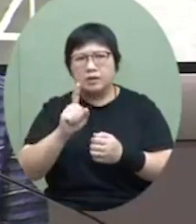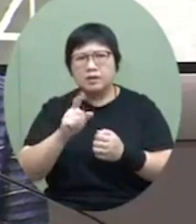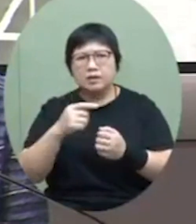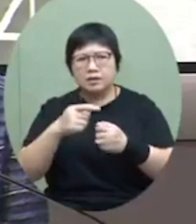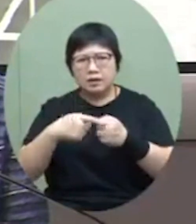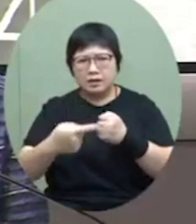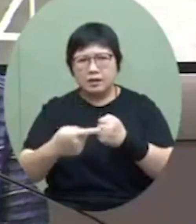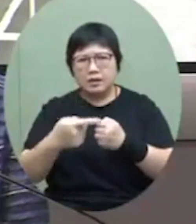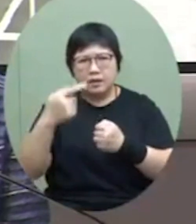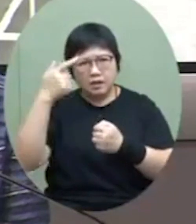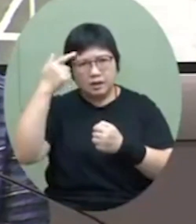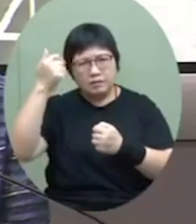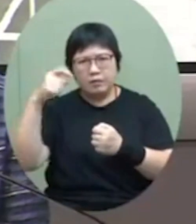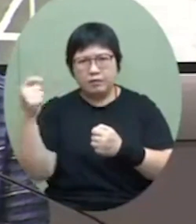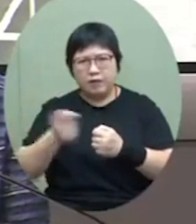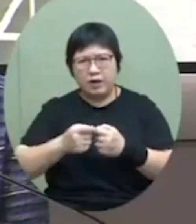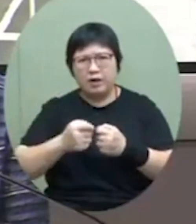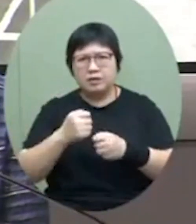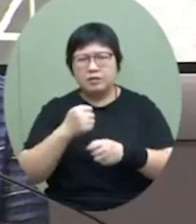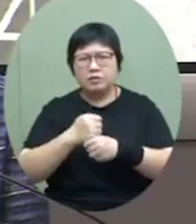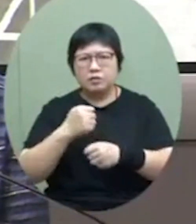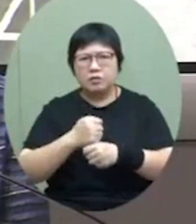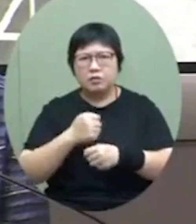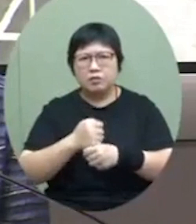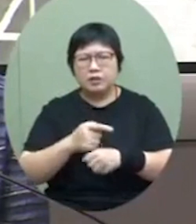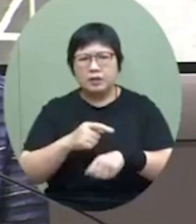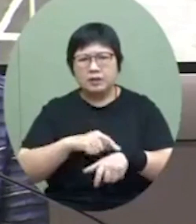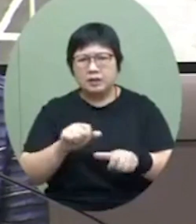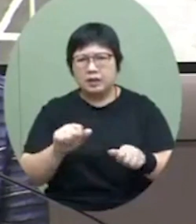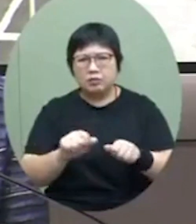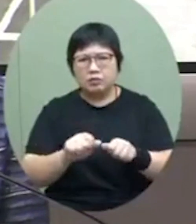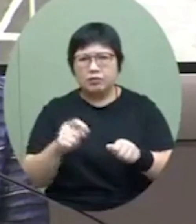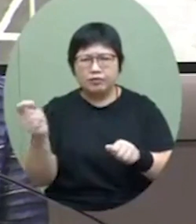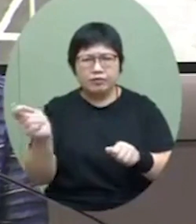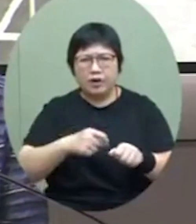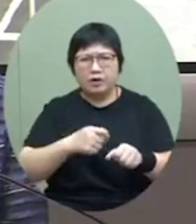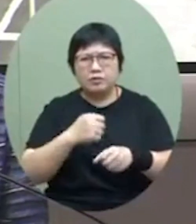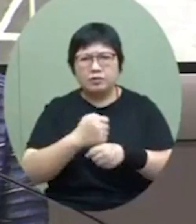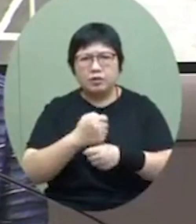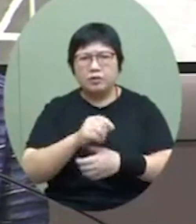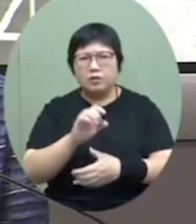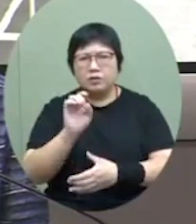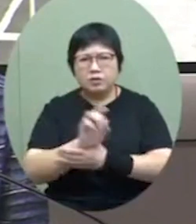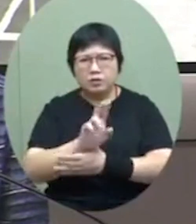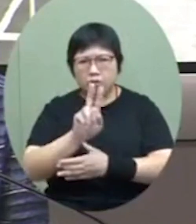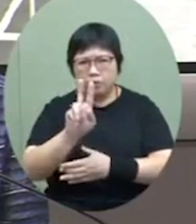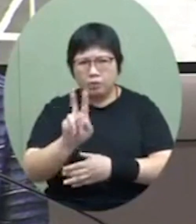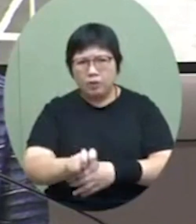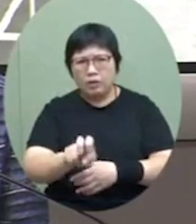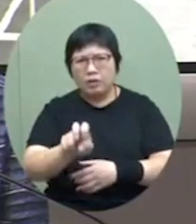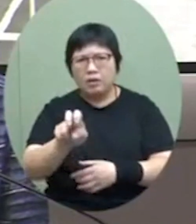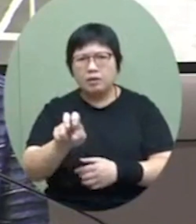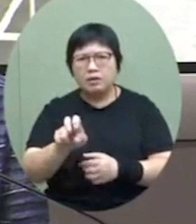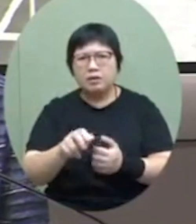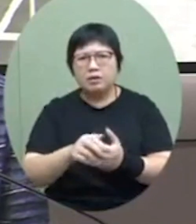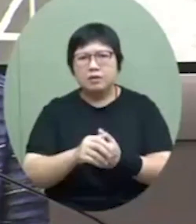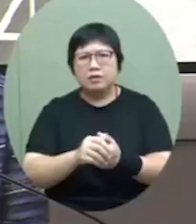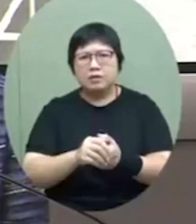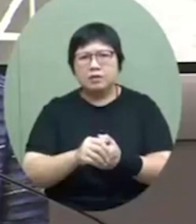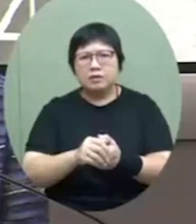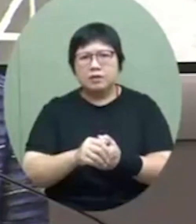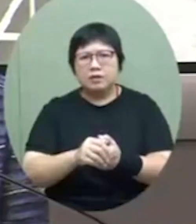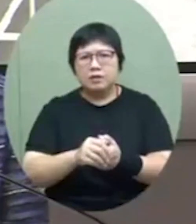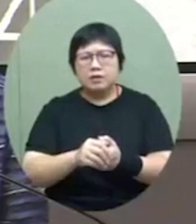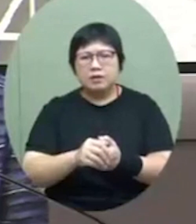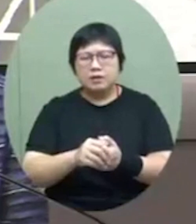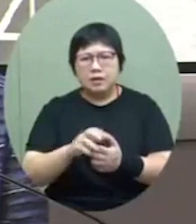possible within a short duration because the earlier that we could identify this silent transmitters the better and this is